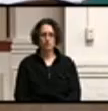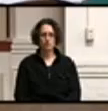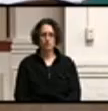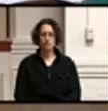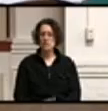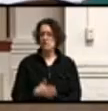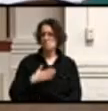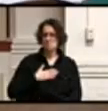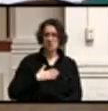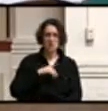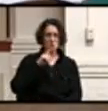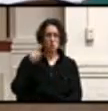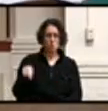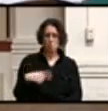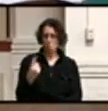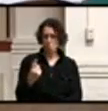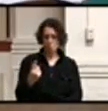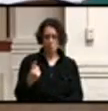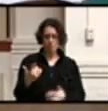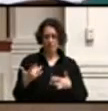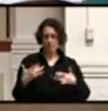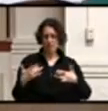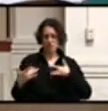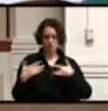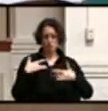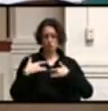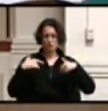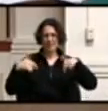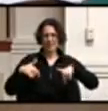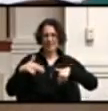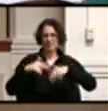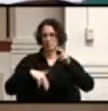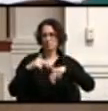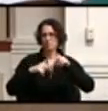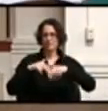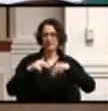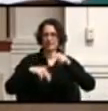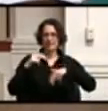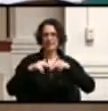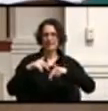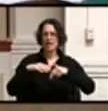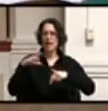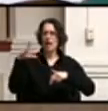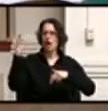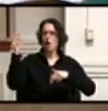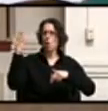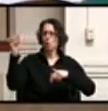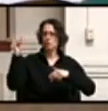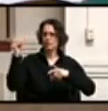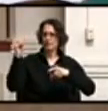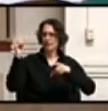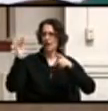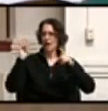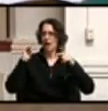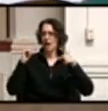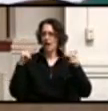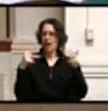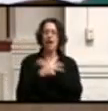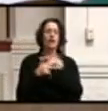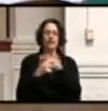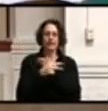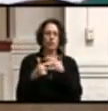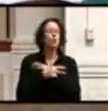with circulation here at the town hall site, mm-hmm. and I'm talking exterior circulation, mm-hmm. because it's problematic